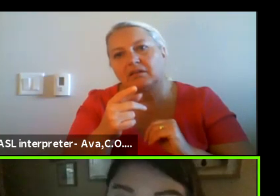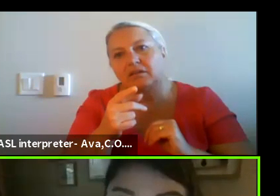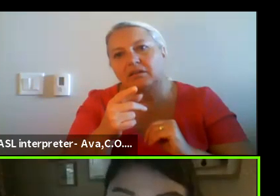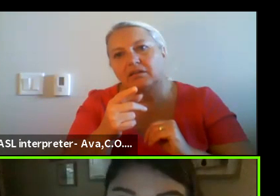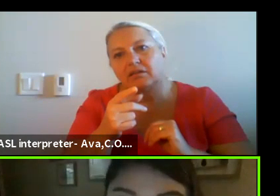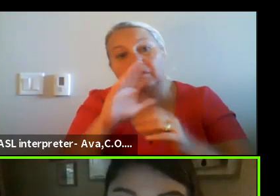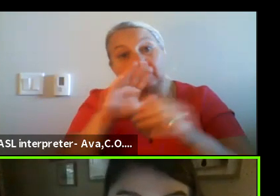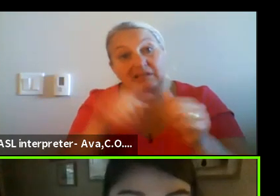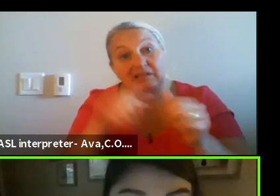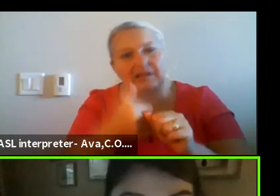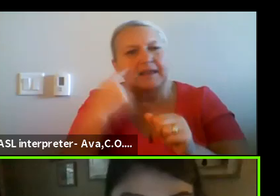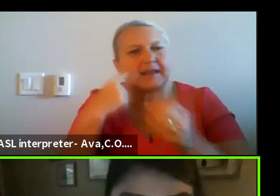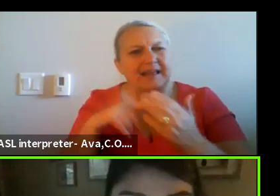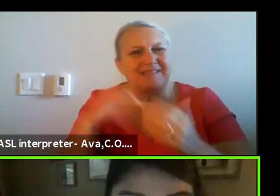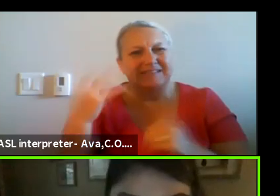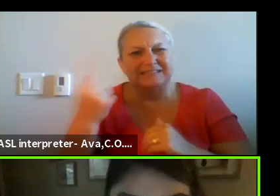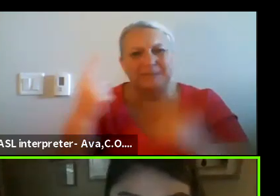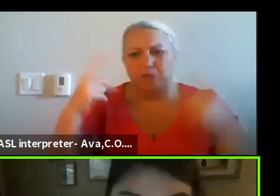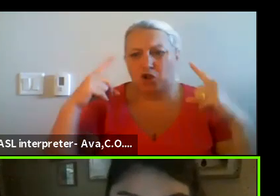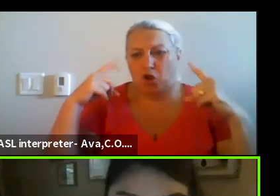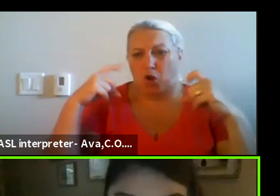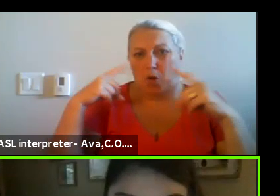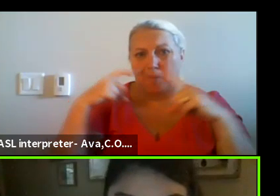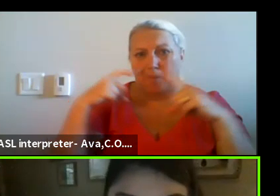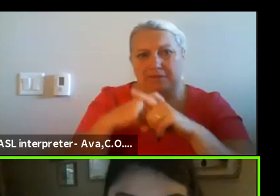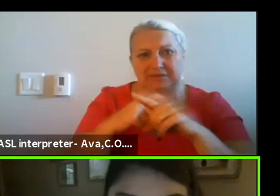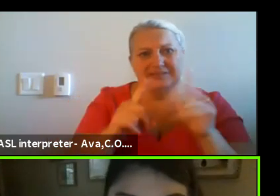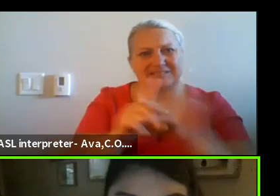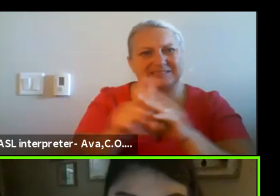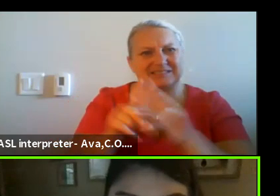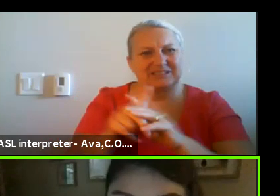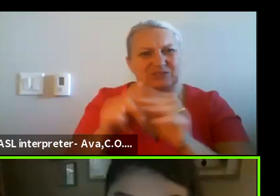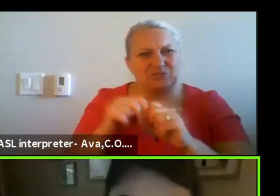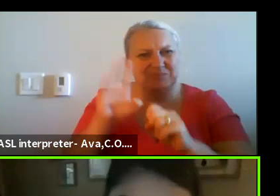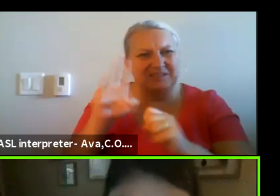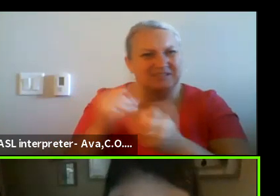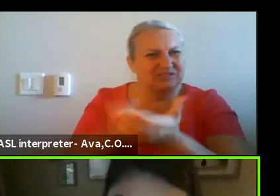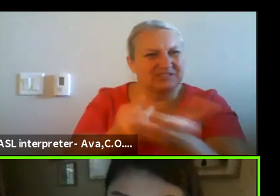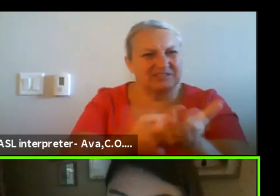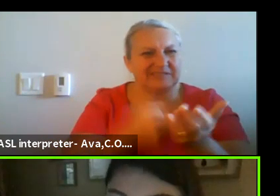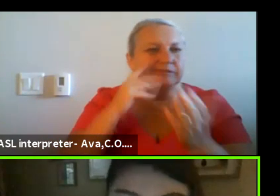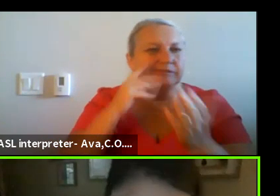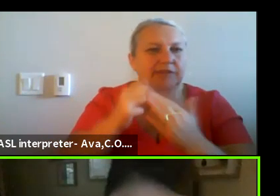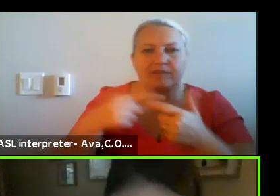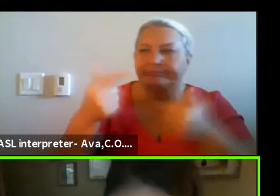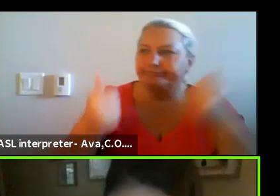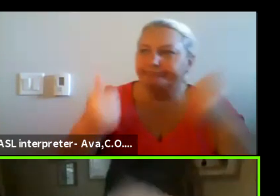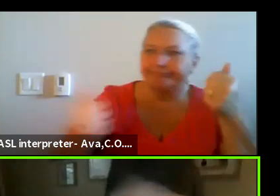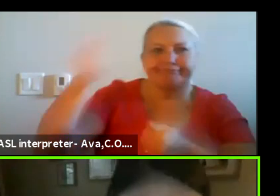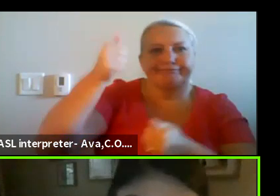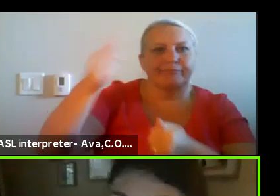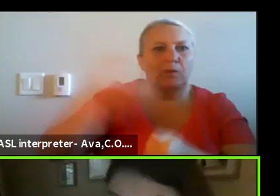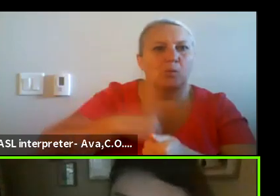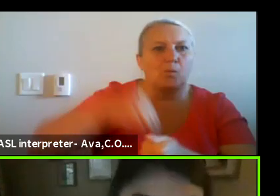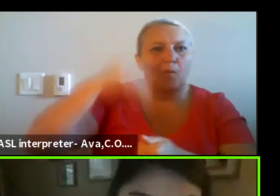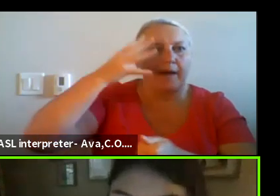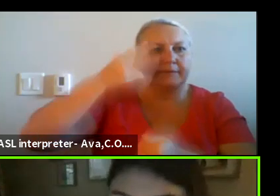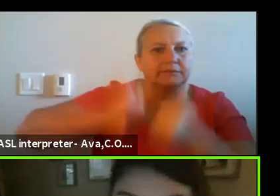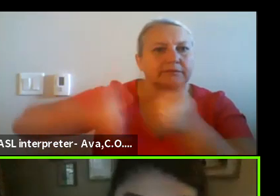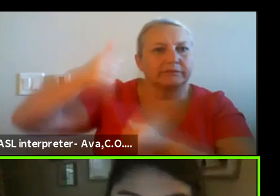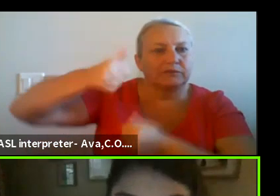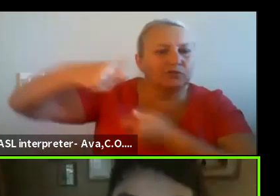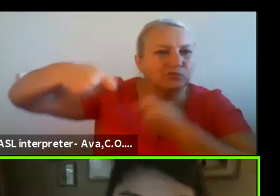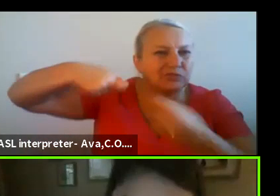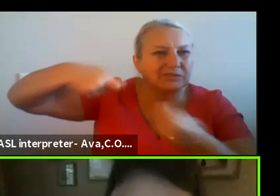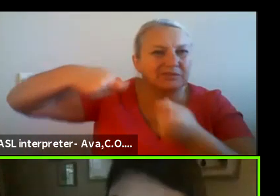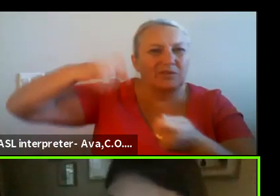is conflict that needs to be addressed that is rooted in white supremacy or white fragility, those